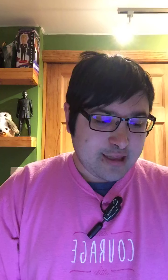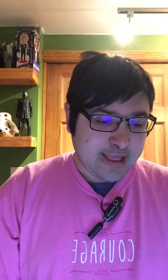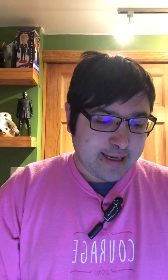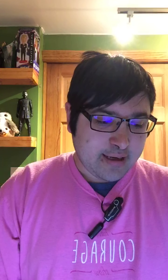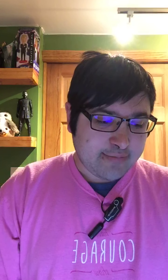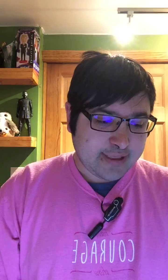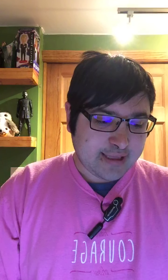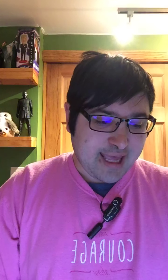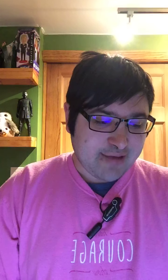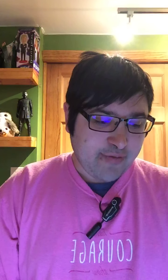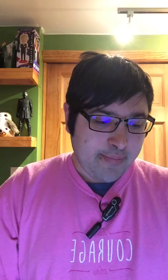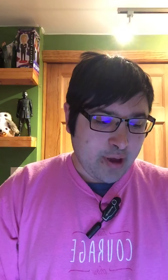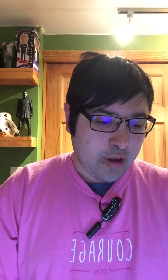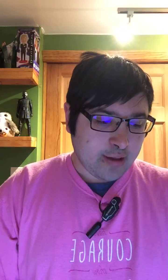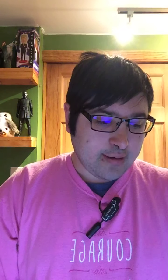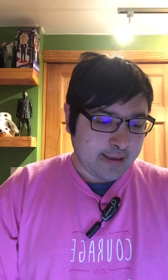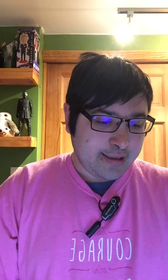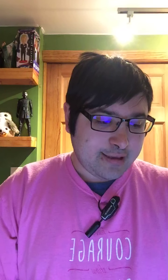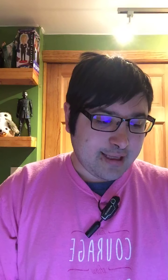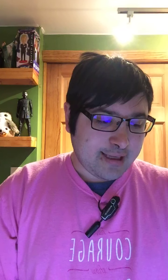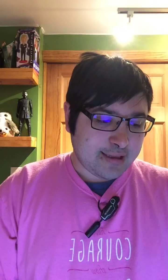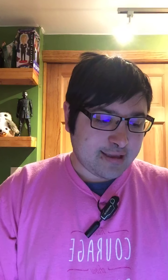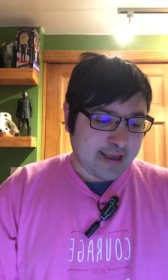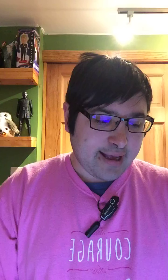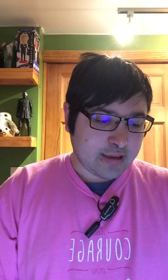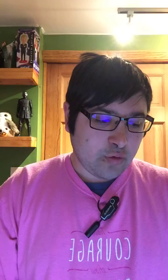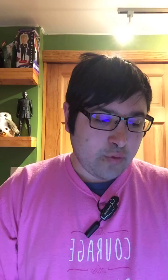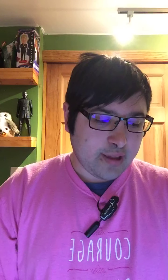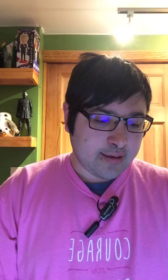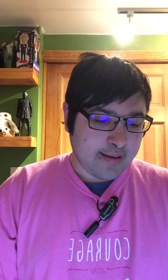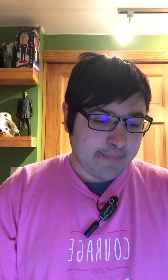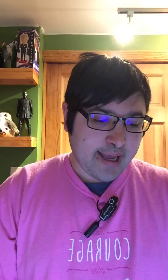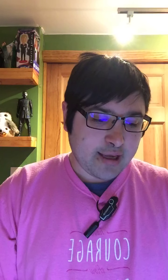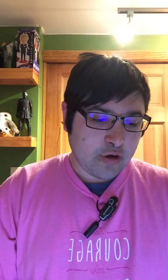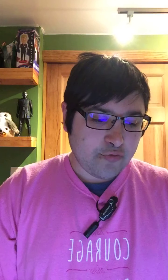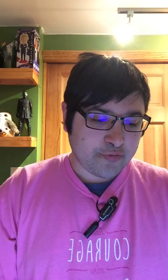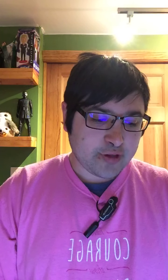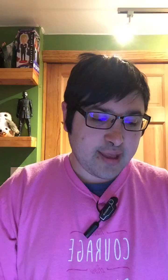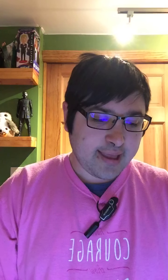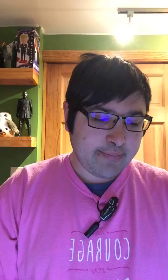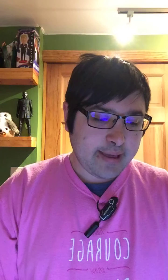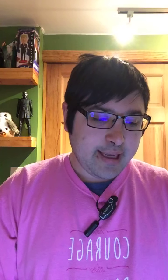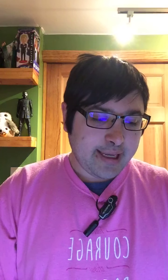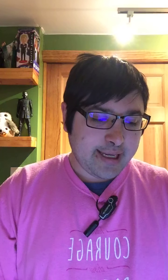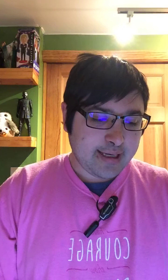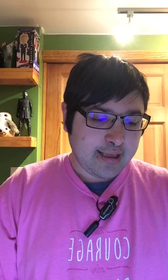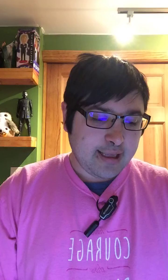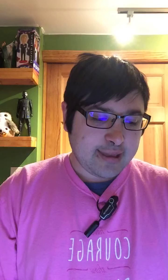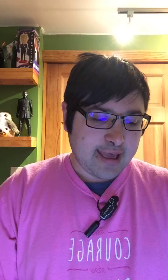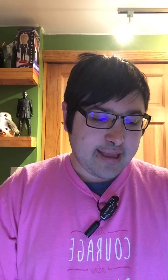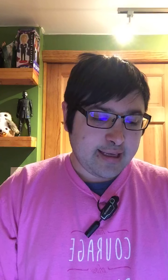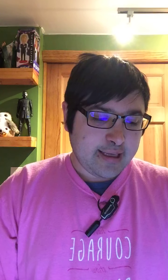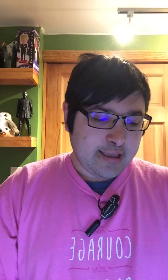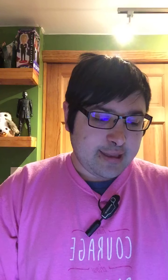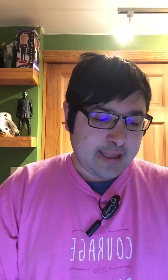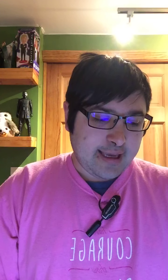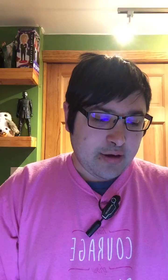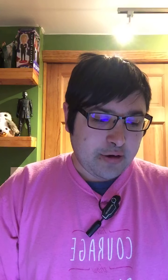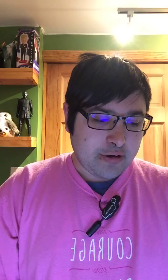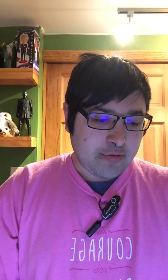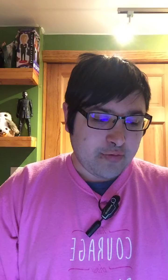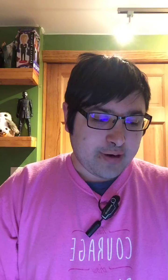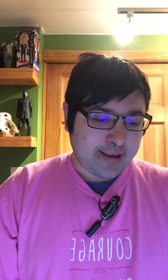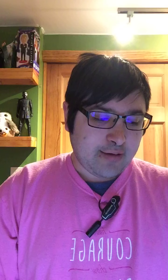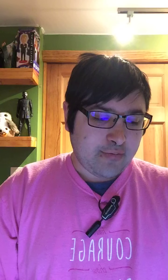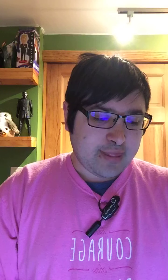Lamont's chair of staff, Paul, said the tax will come back over time and that they